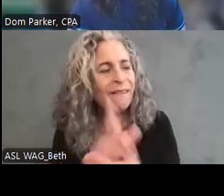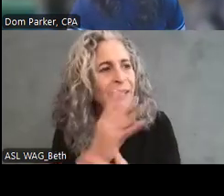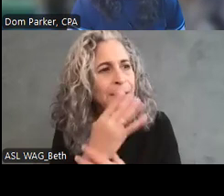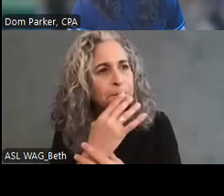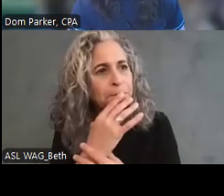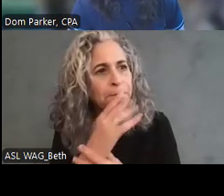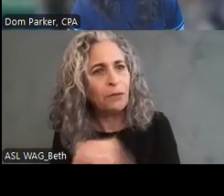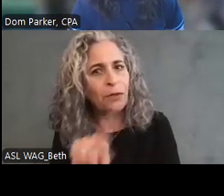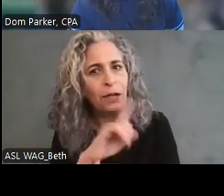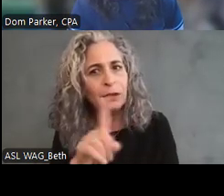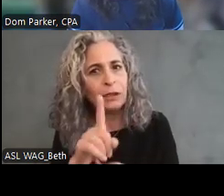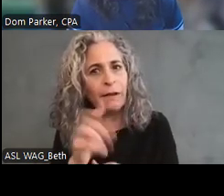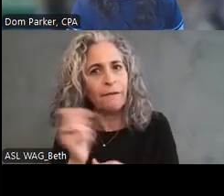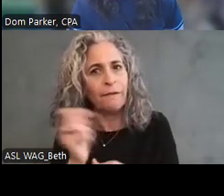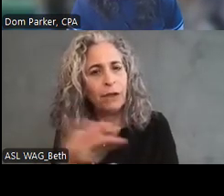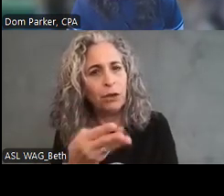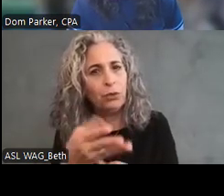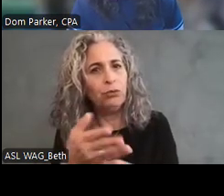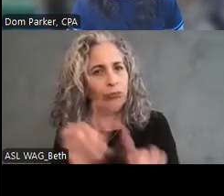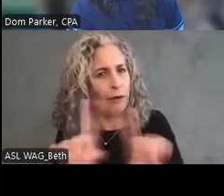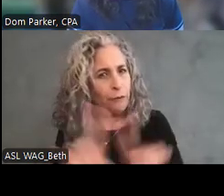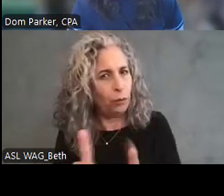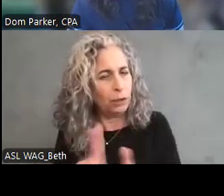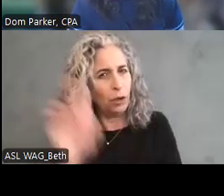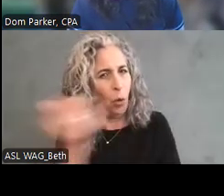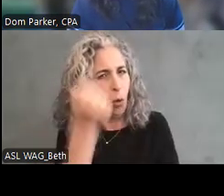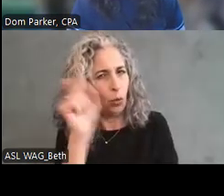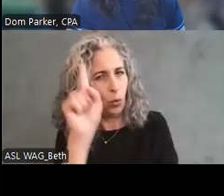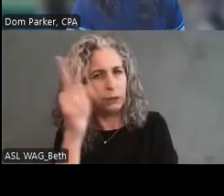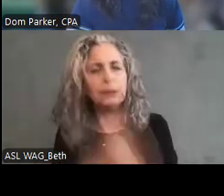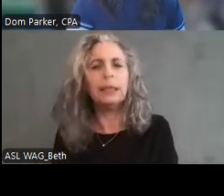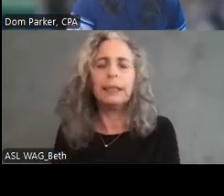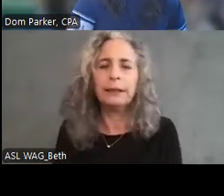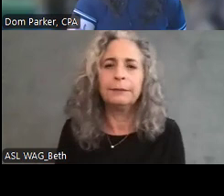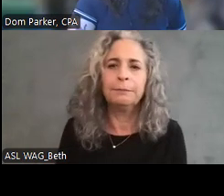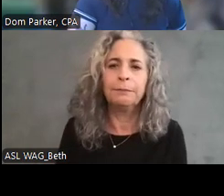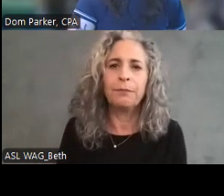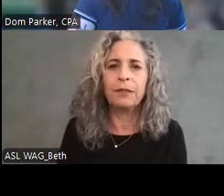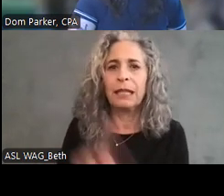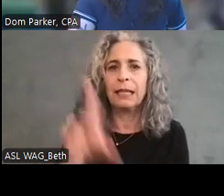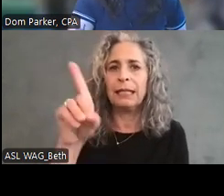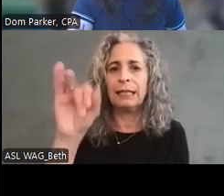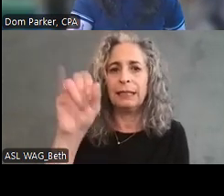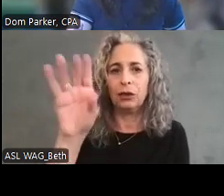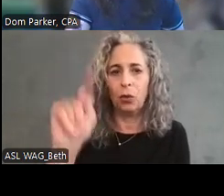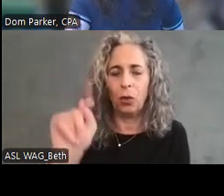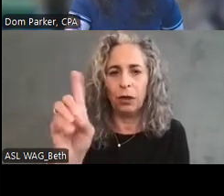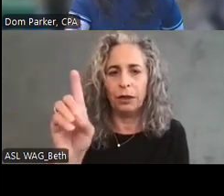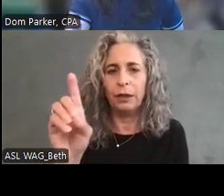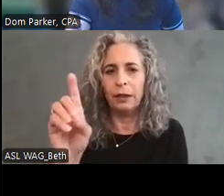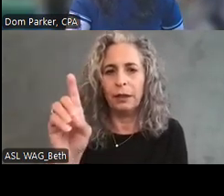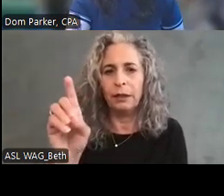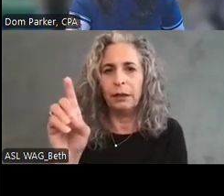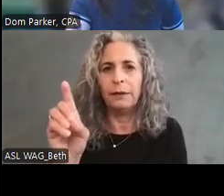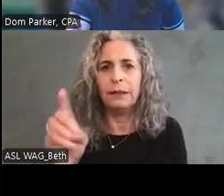there is a couple of different ones. Just one second. So there's Discord servers, like there's one called XR